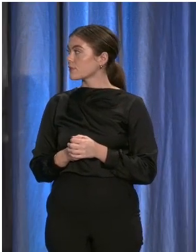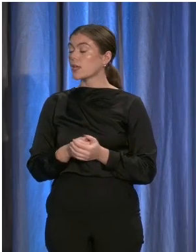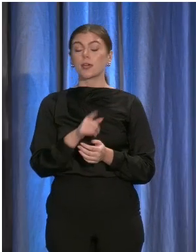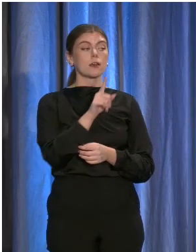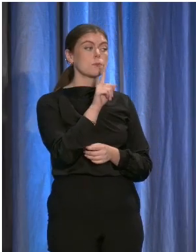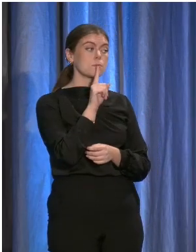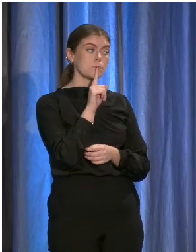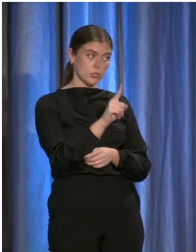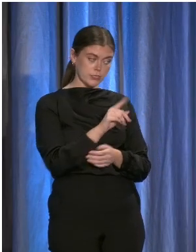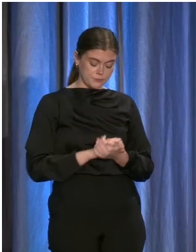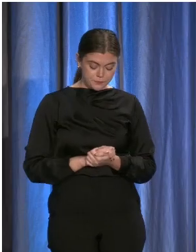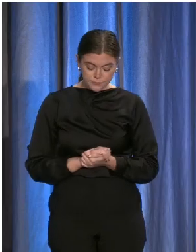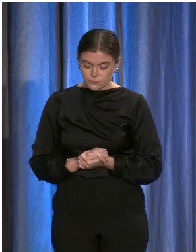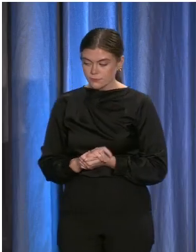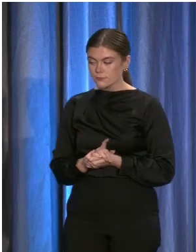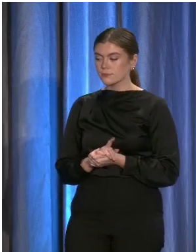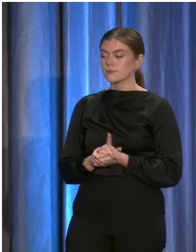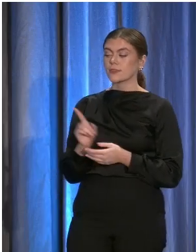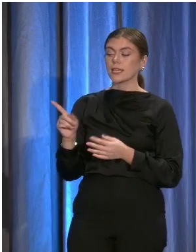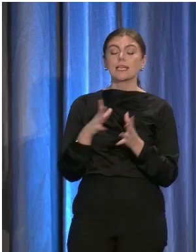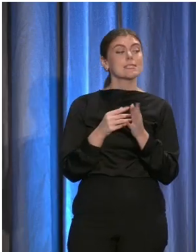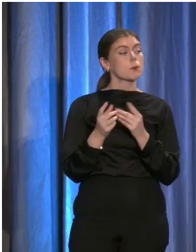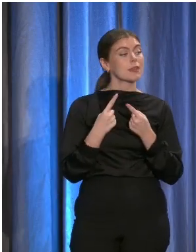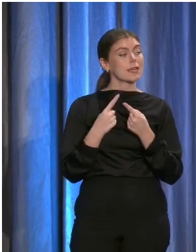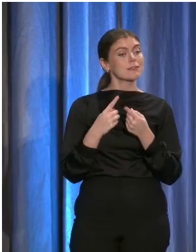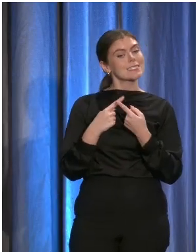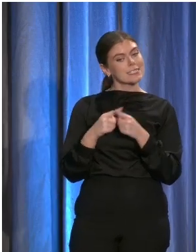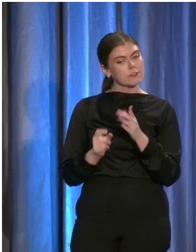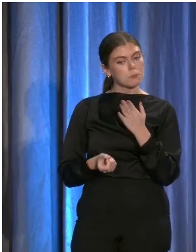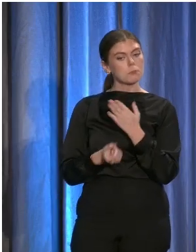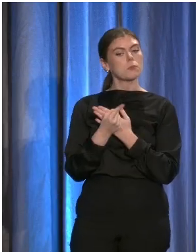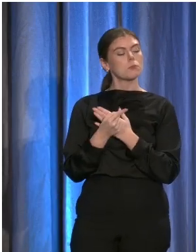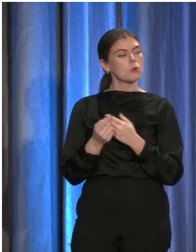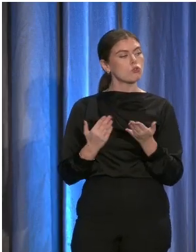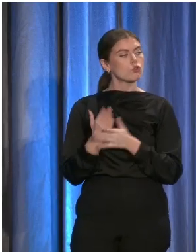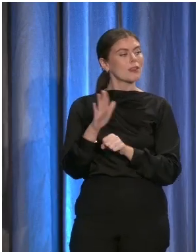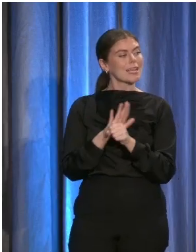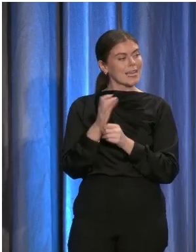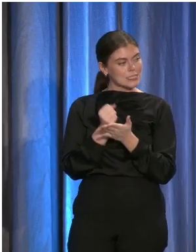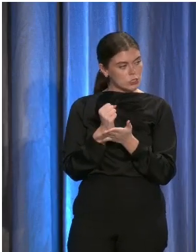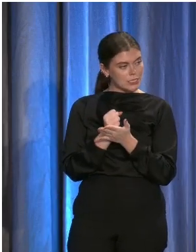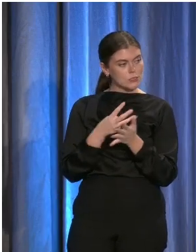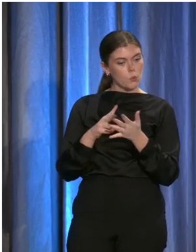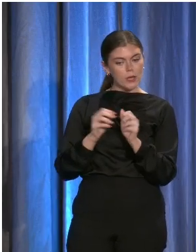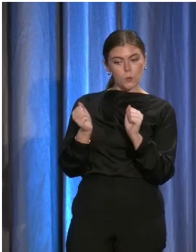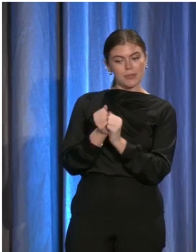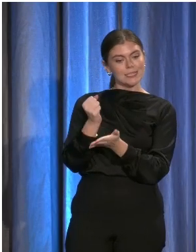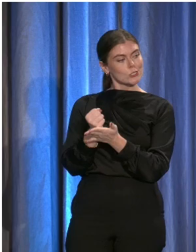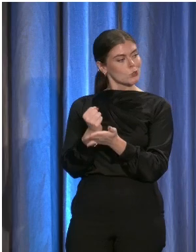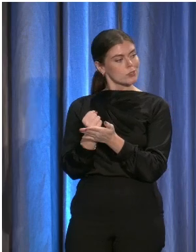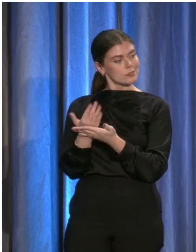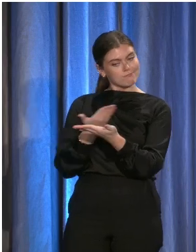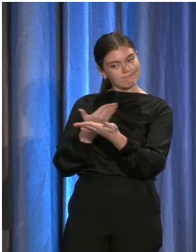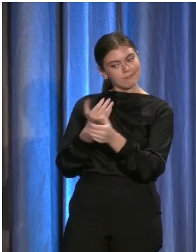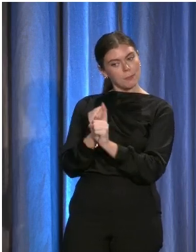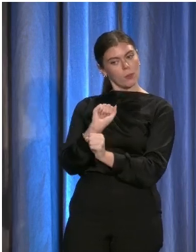However, something different came through in the case studies when we talked to students themselves about